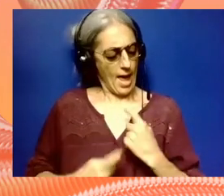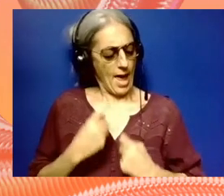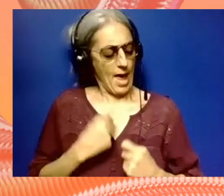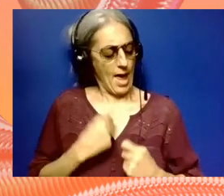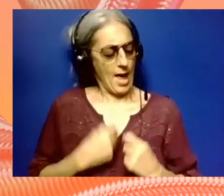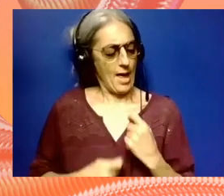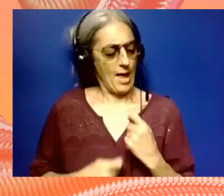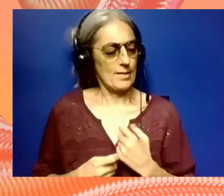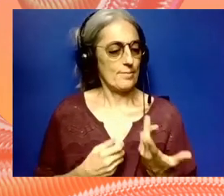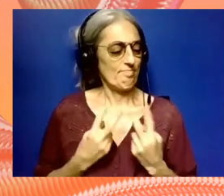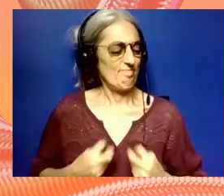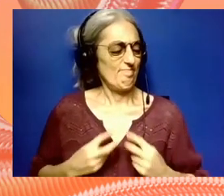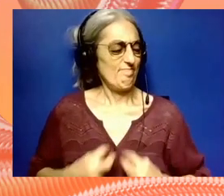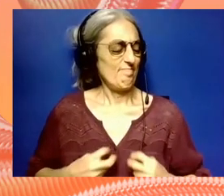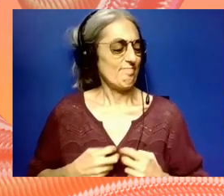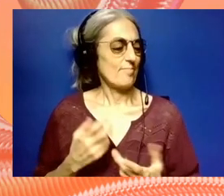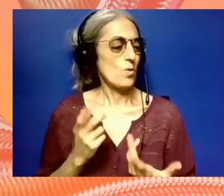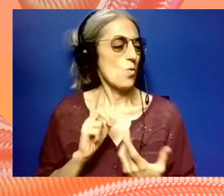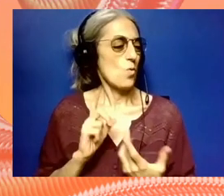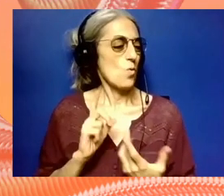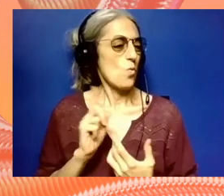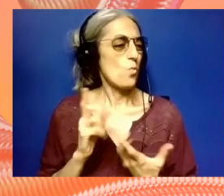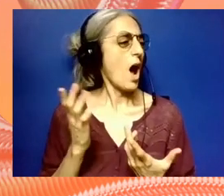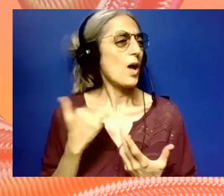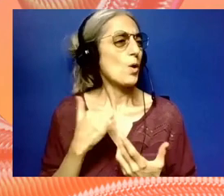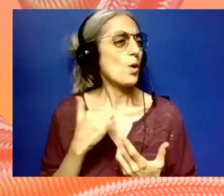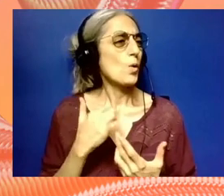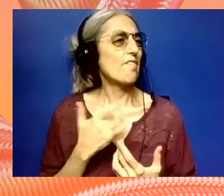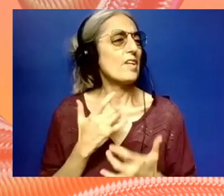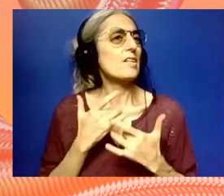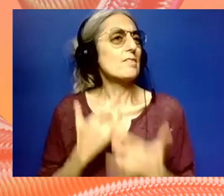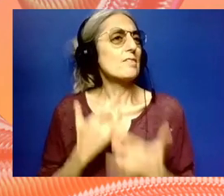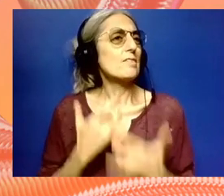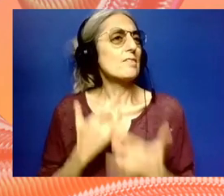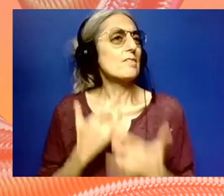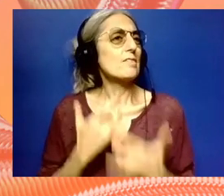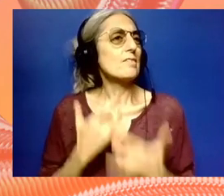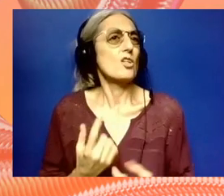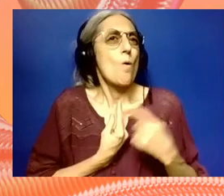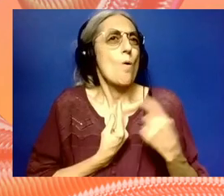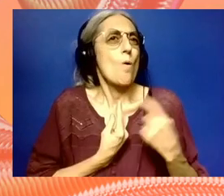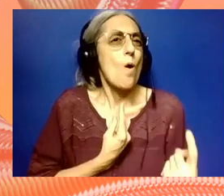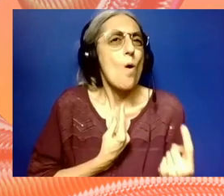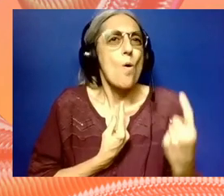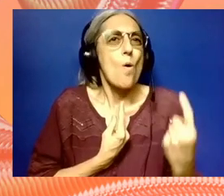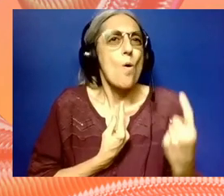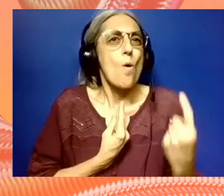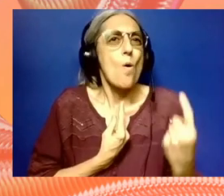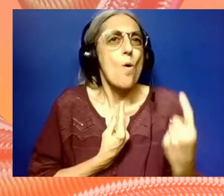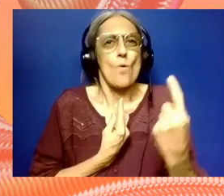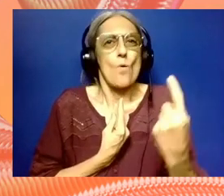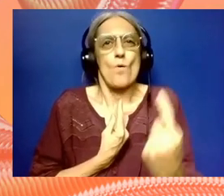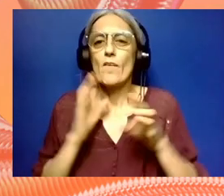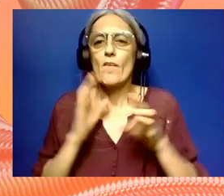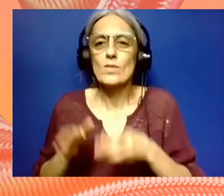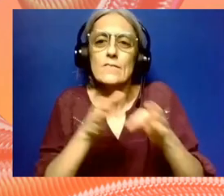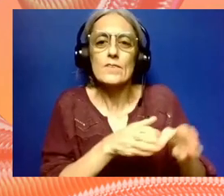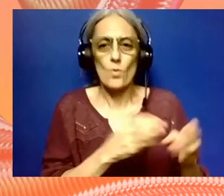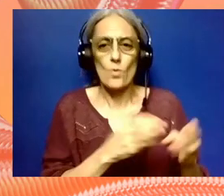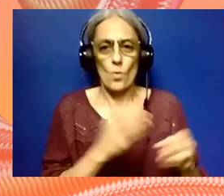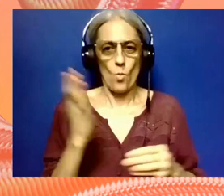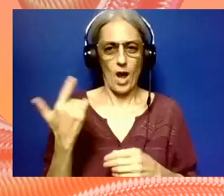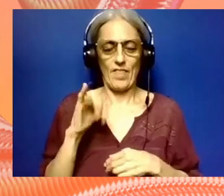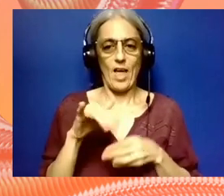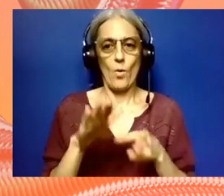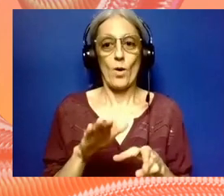know, interrogating that and figuring out how to push the energy back towards the collective. And I